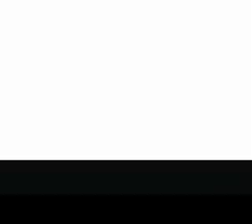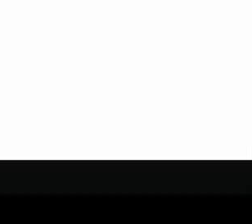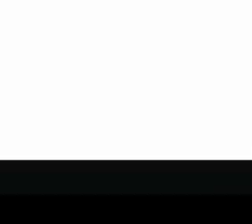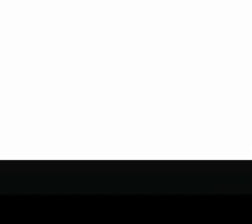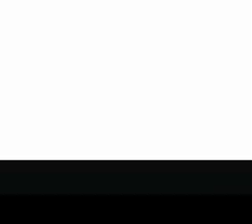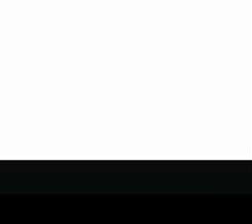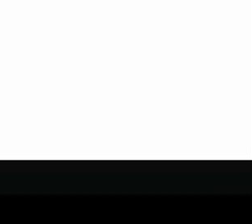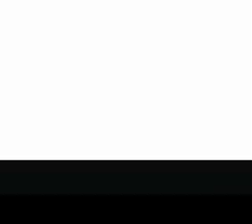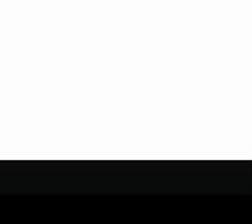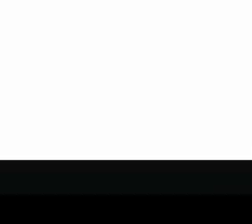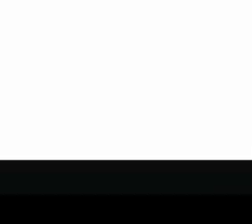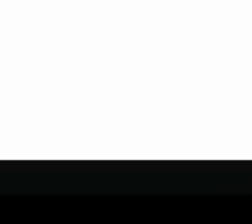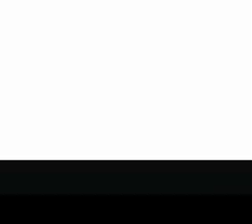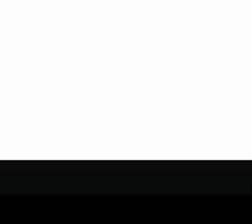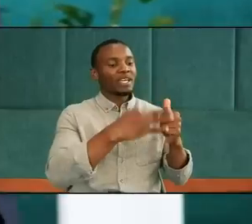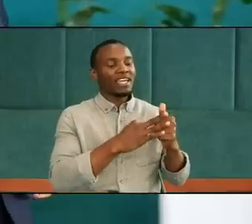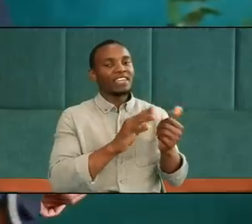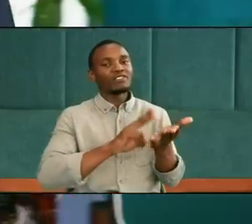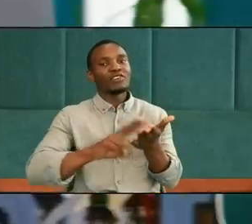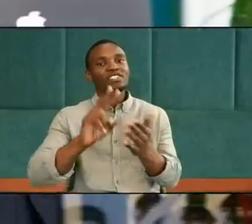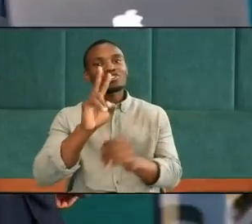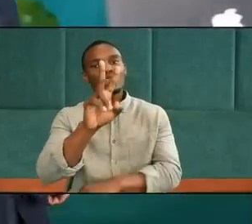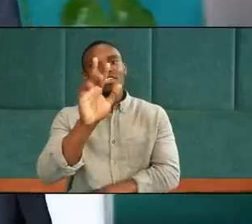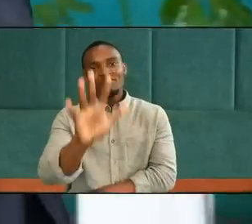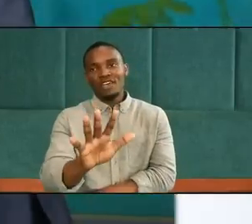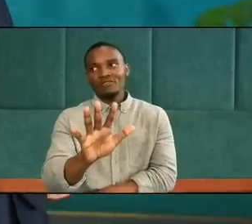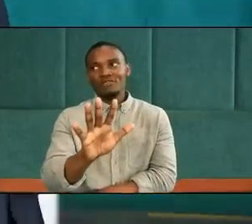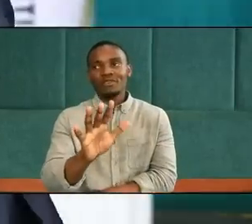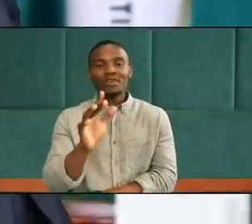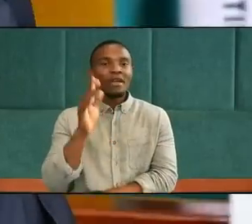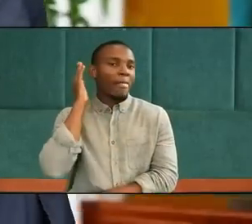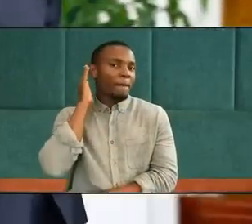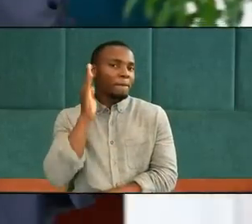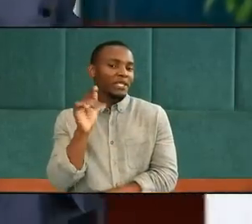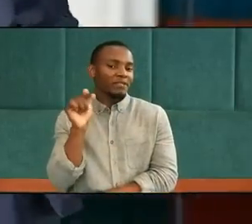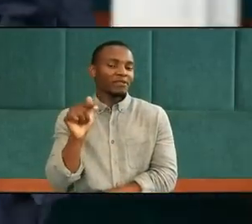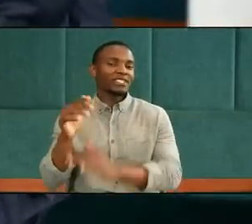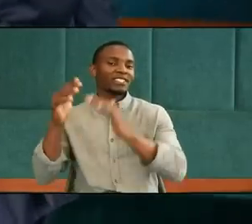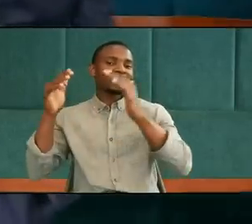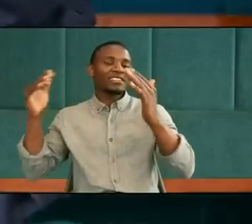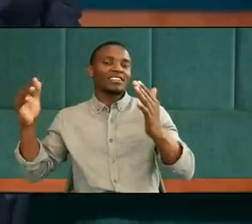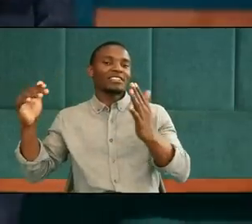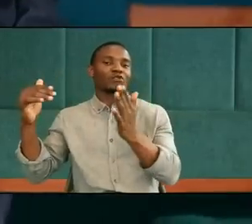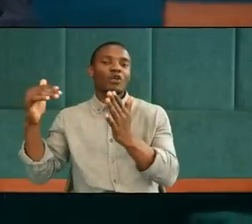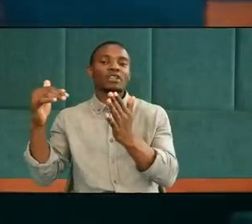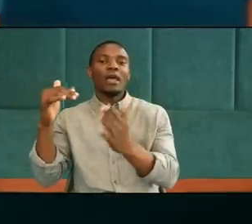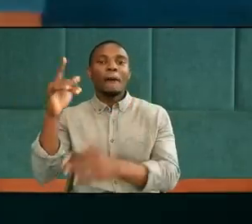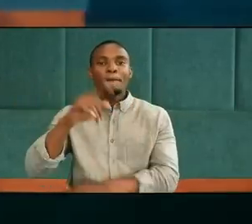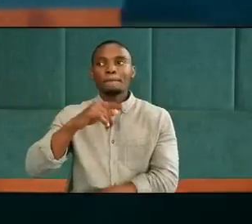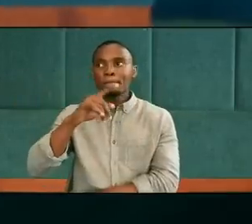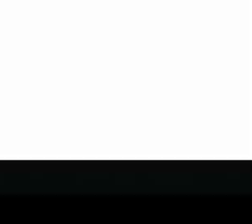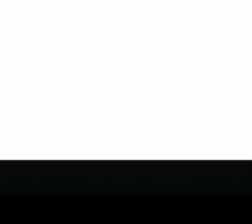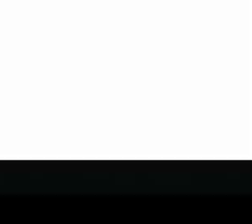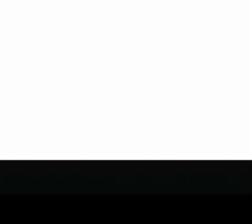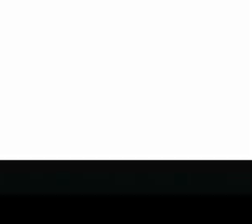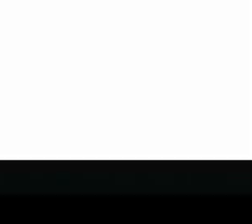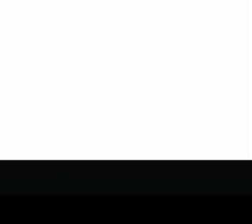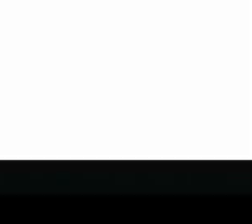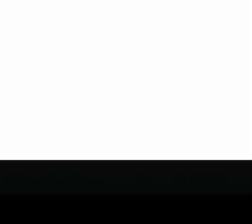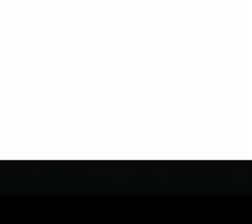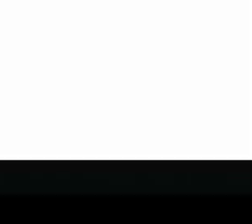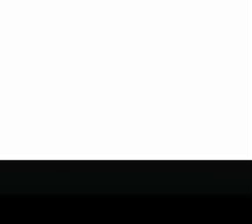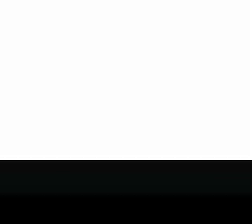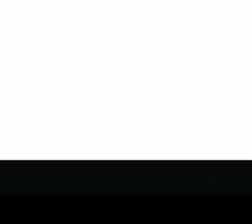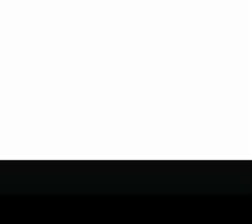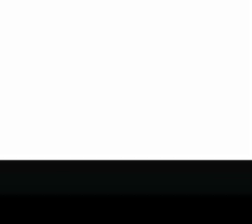chapter 18, verse 25. I mean, this is Peter's greatest blunder. I'm in John chapter 18, verse 25. Bible says,